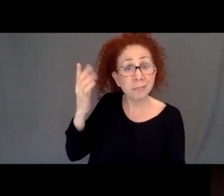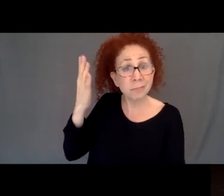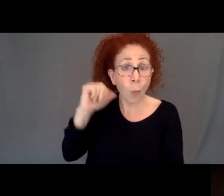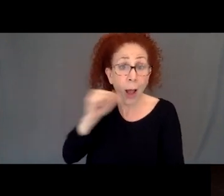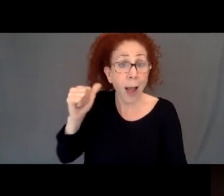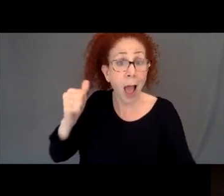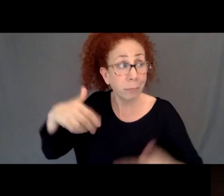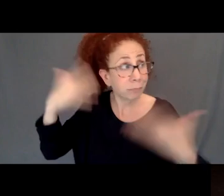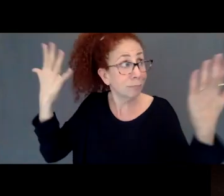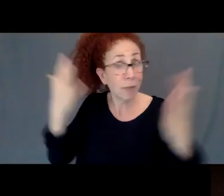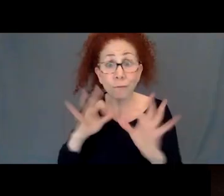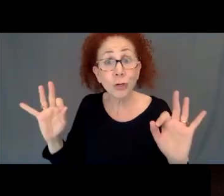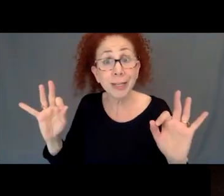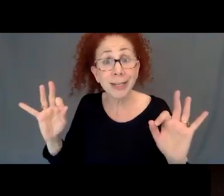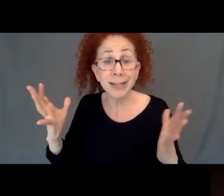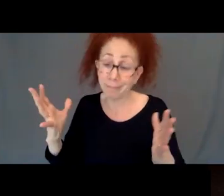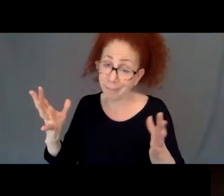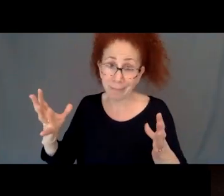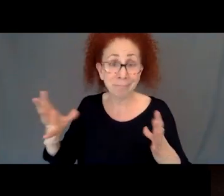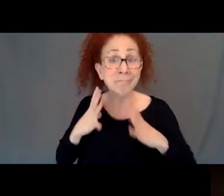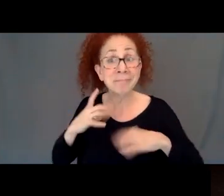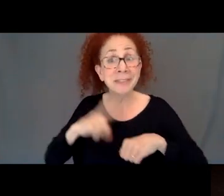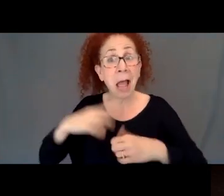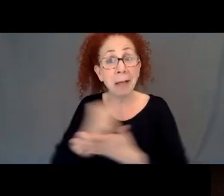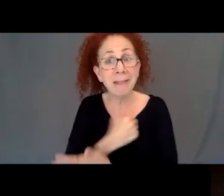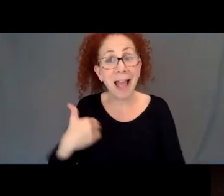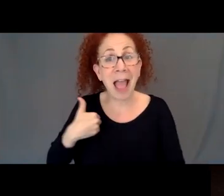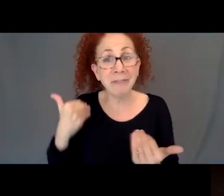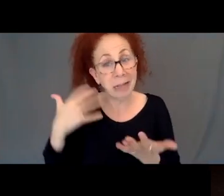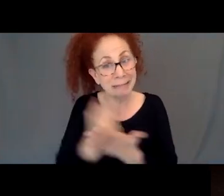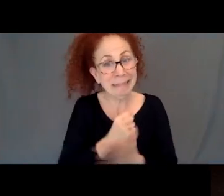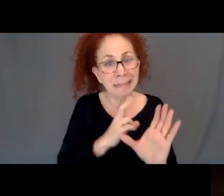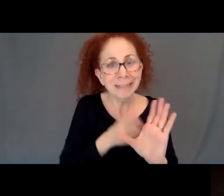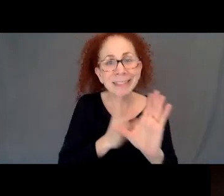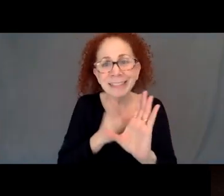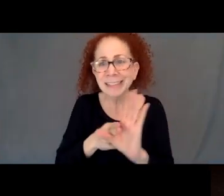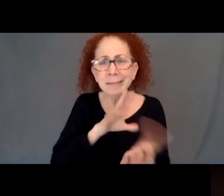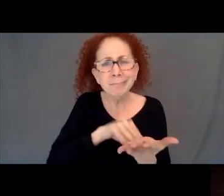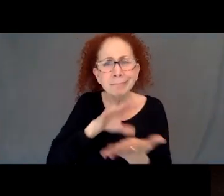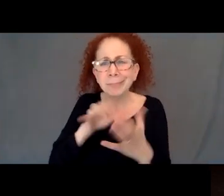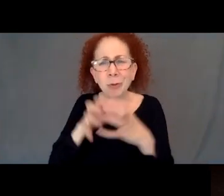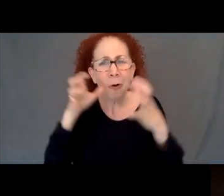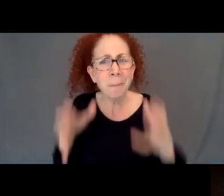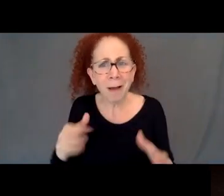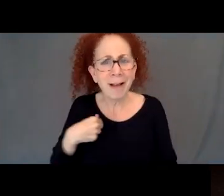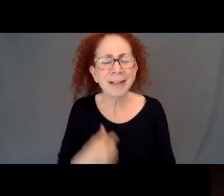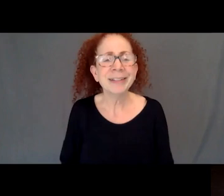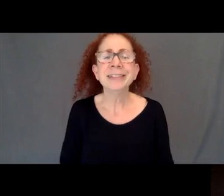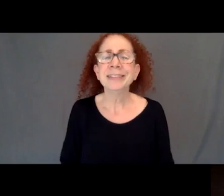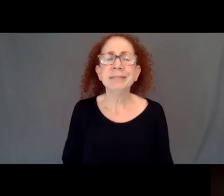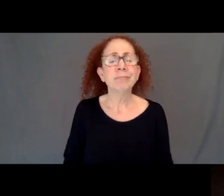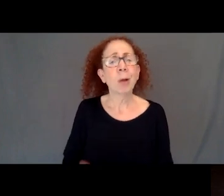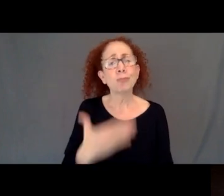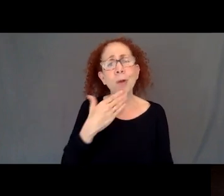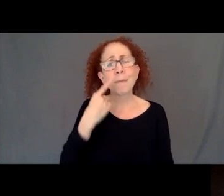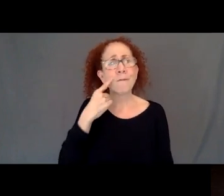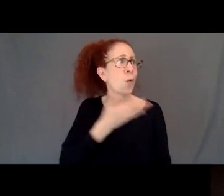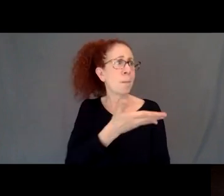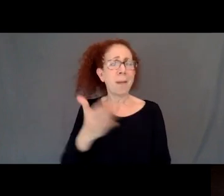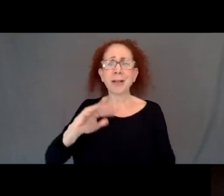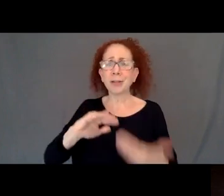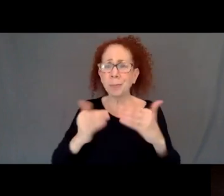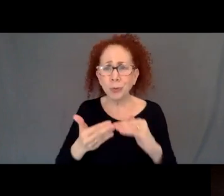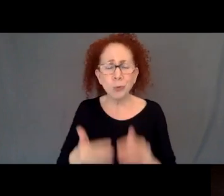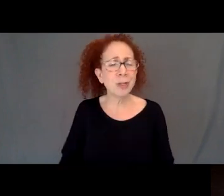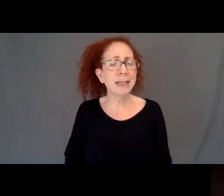because why not? It's free, and I have the time to do it. Yeah, I'm just so thankful for the community and